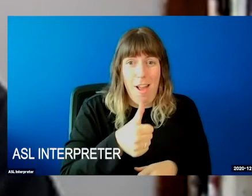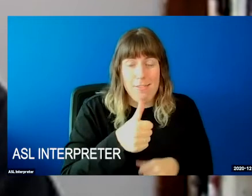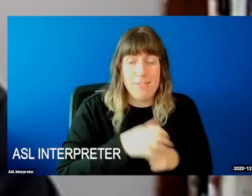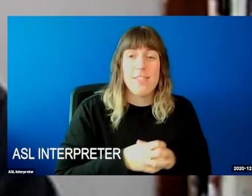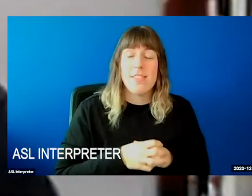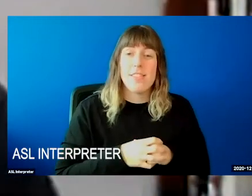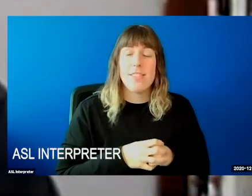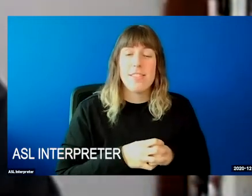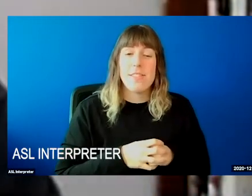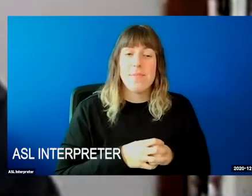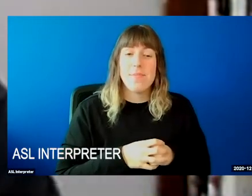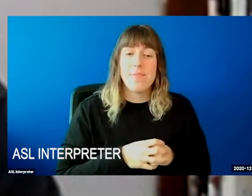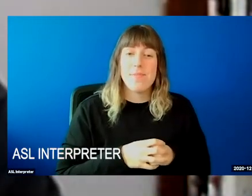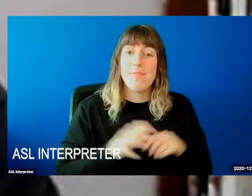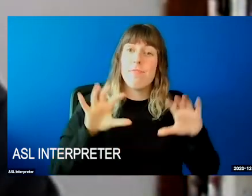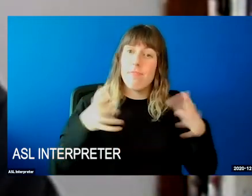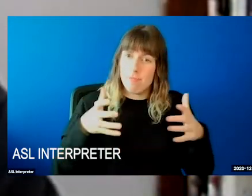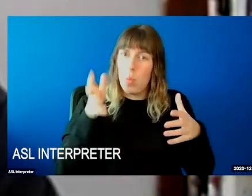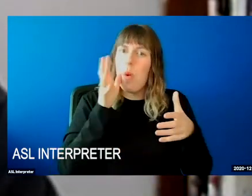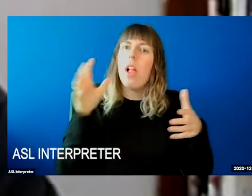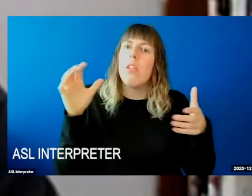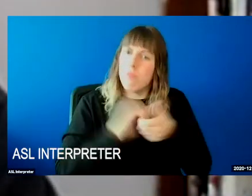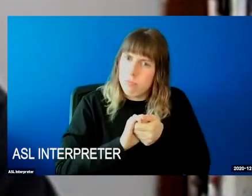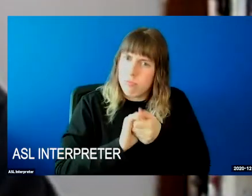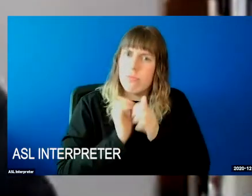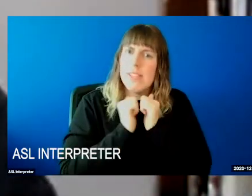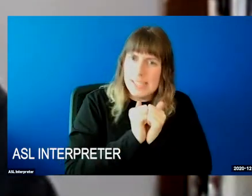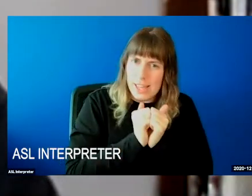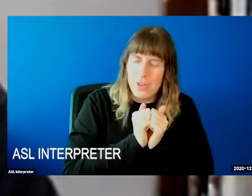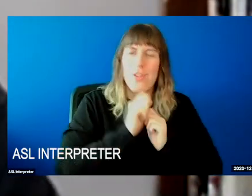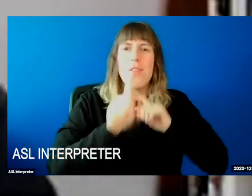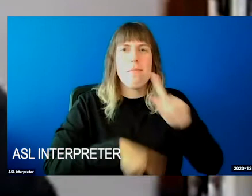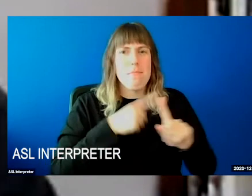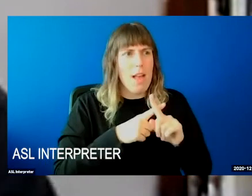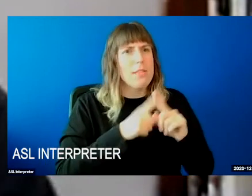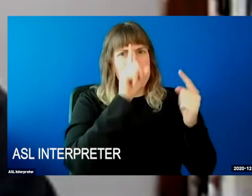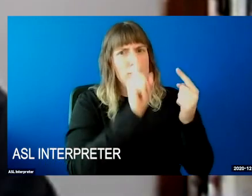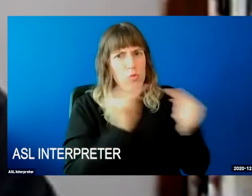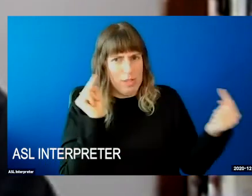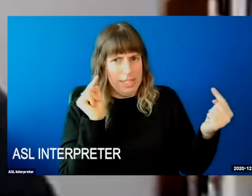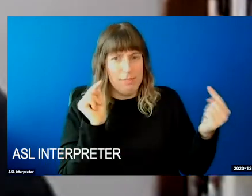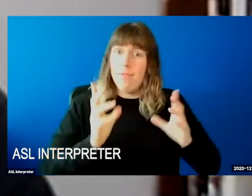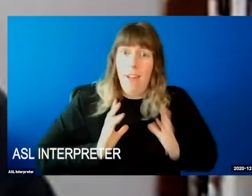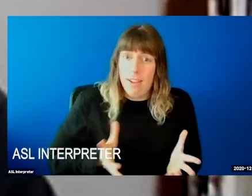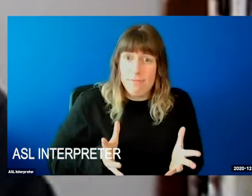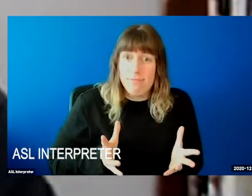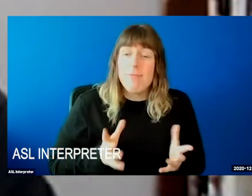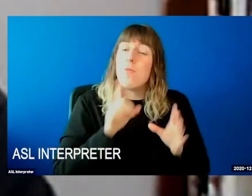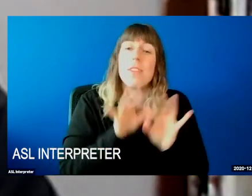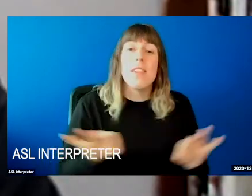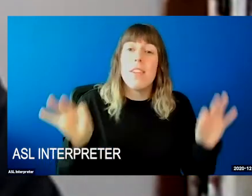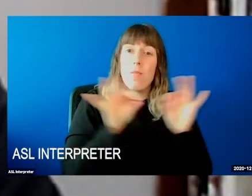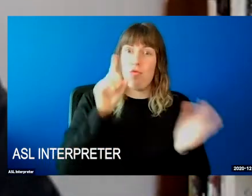be continued togetherness and continued separateness, and to recognize that and learn to work with it is the key